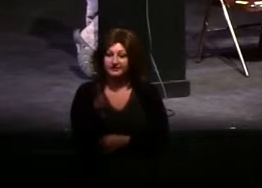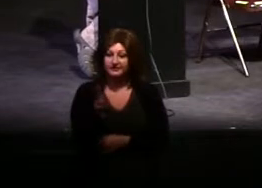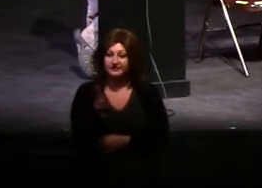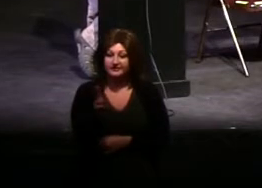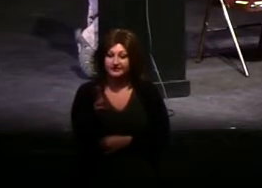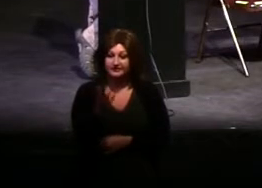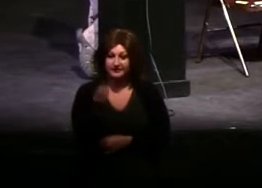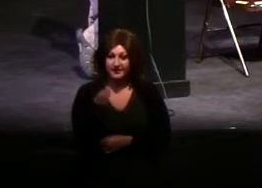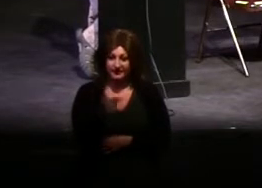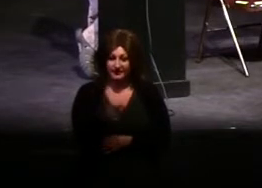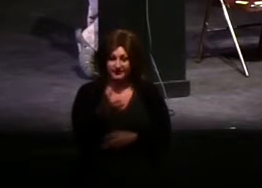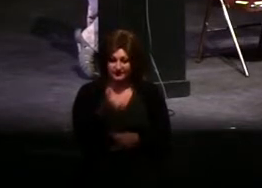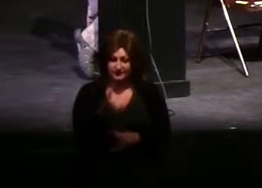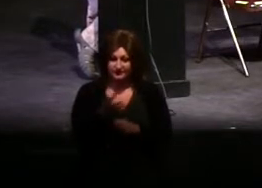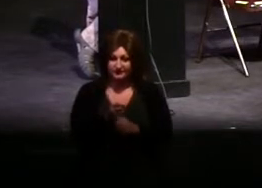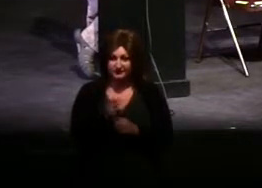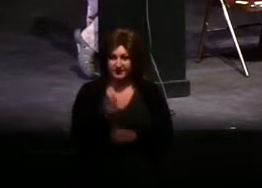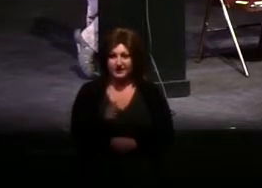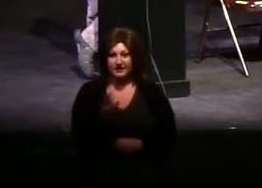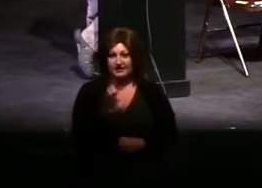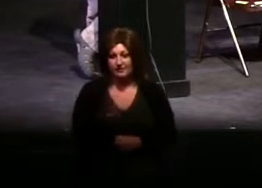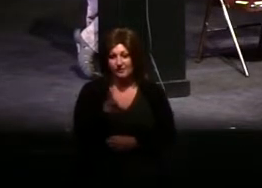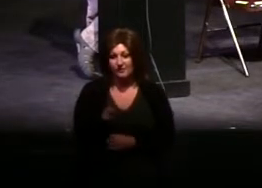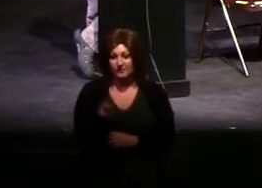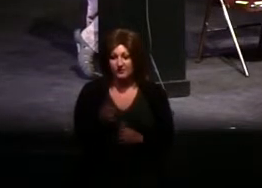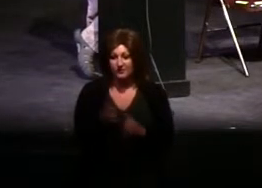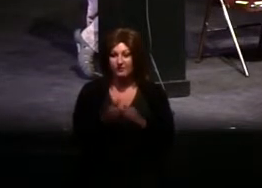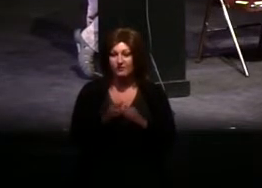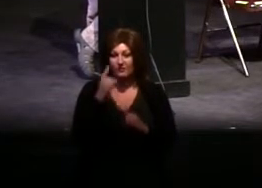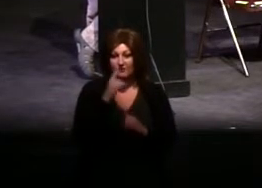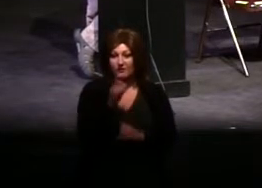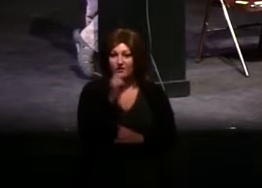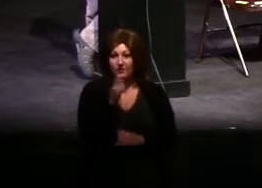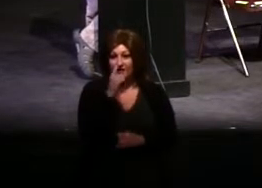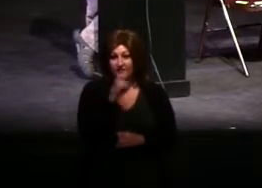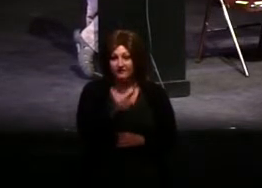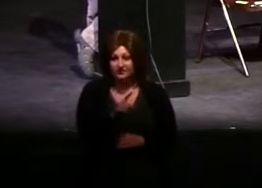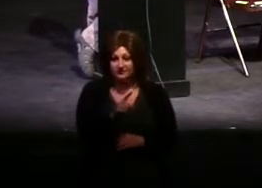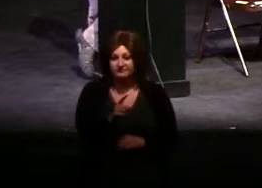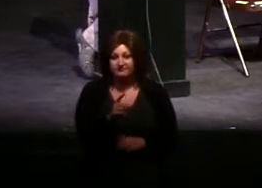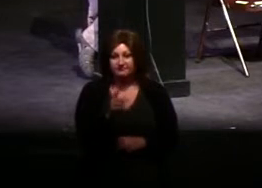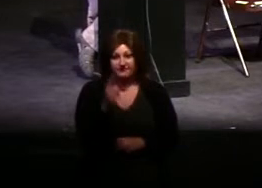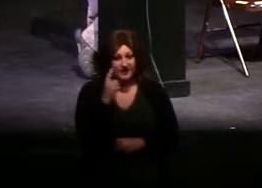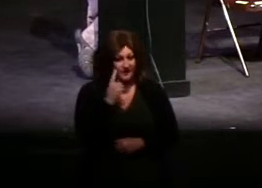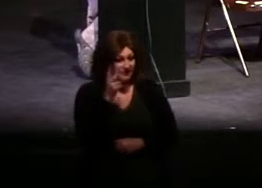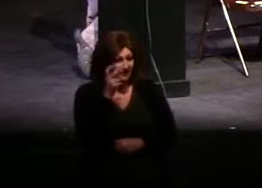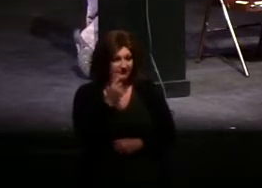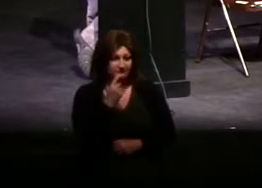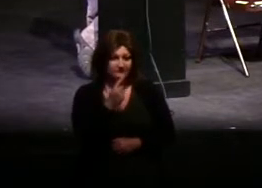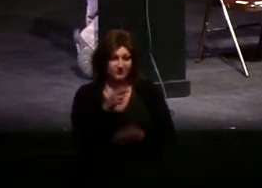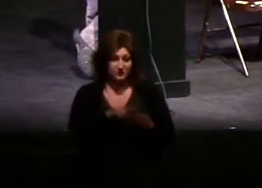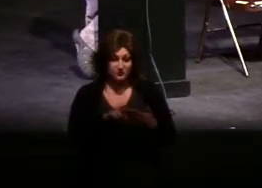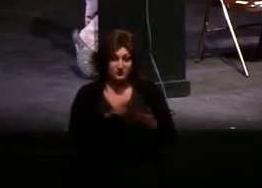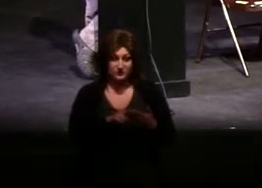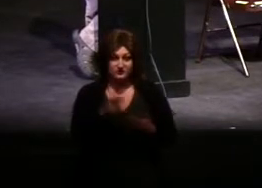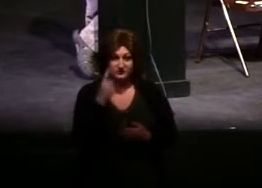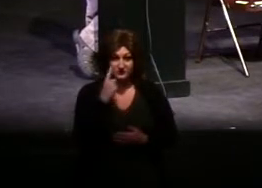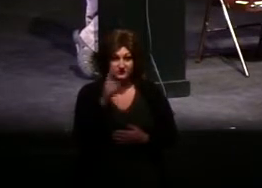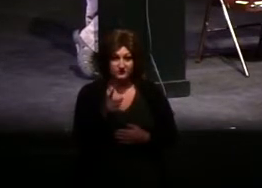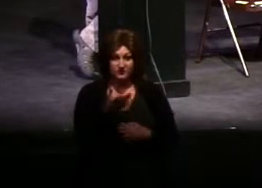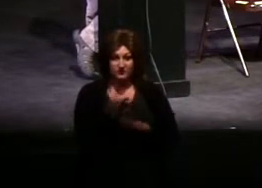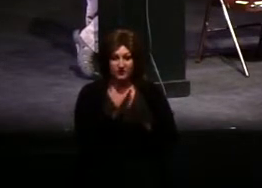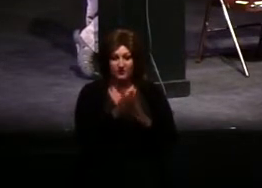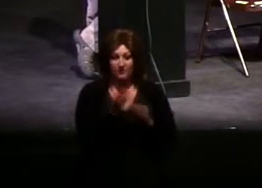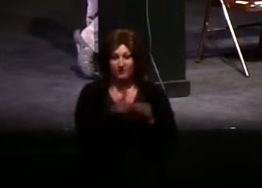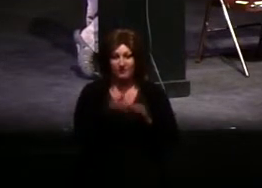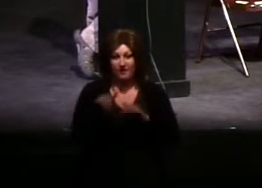and has been a recipient of the AWP Award for nonfiction, I thought I heard him say that he was doing research for a book about